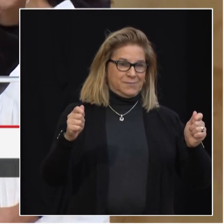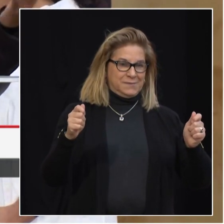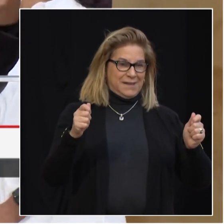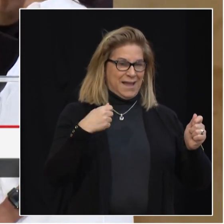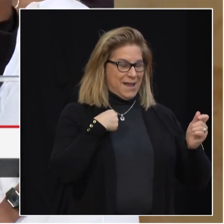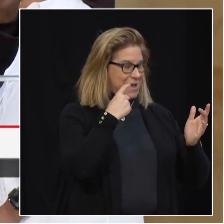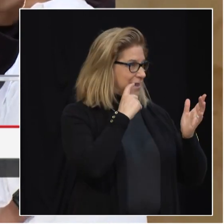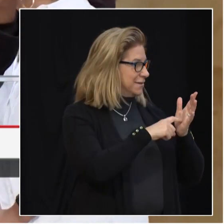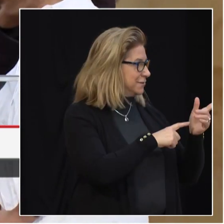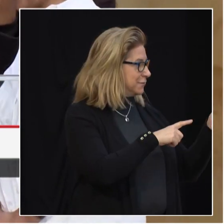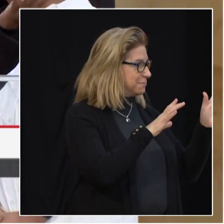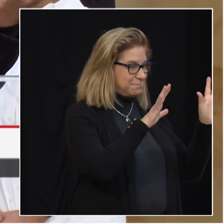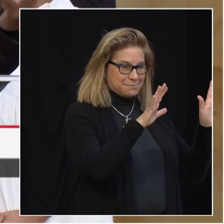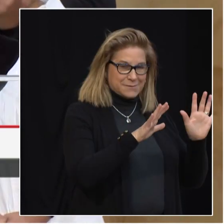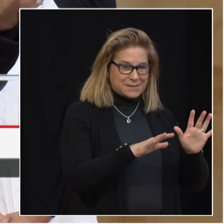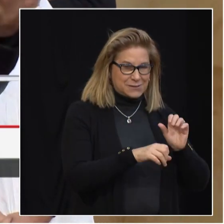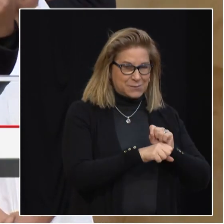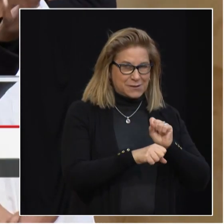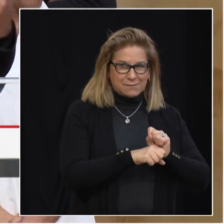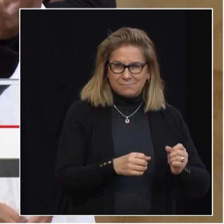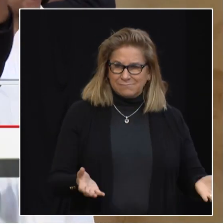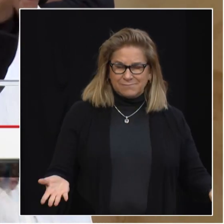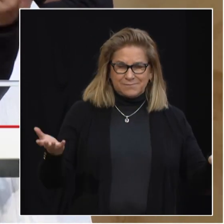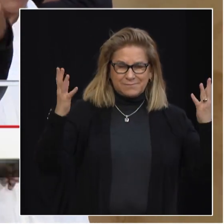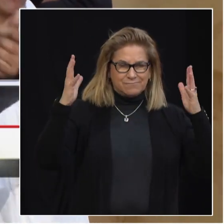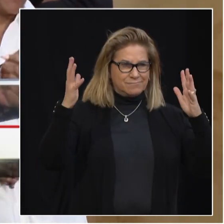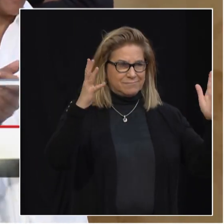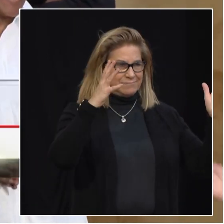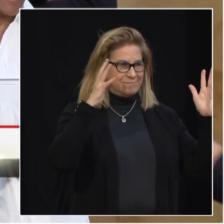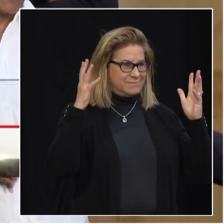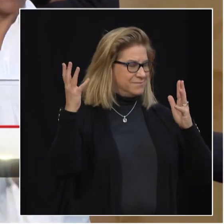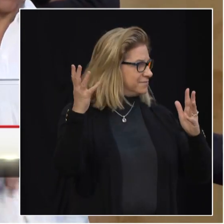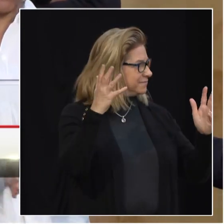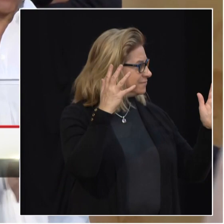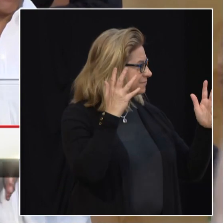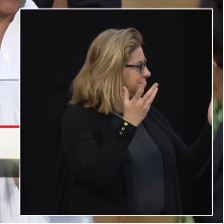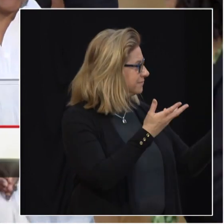your chairs and let's give them a round of applause, please. Thank you so much.